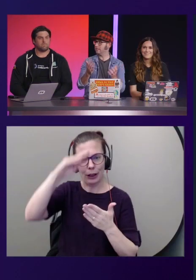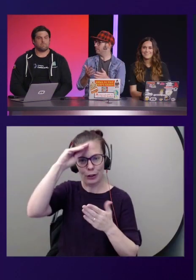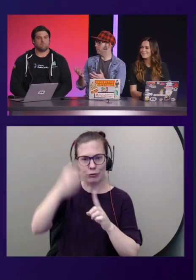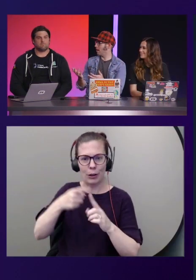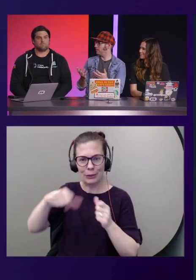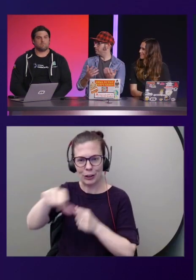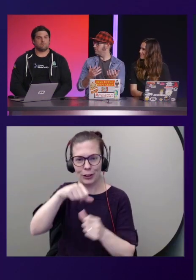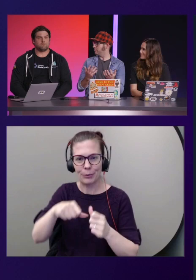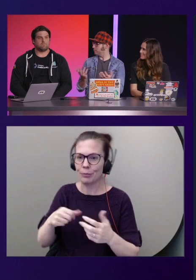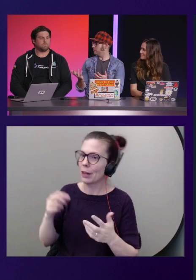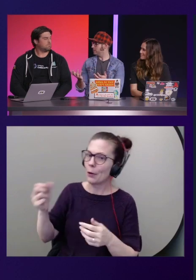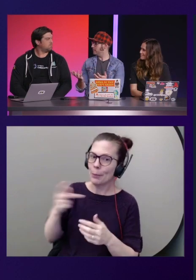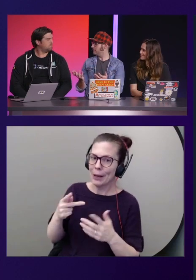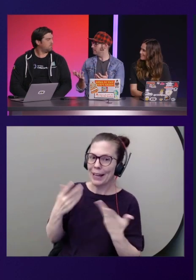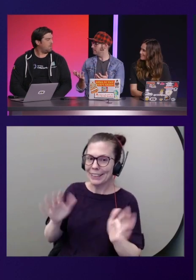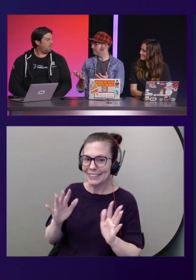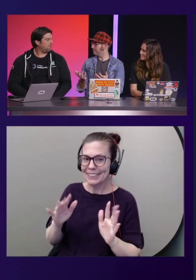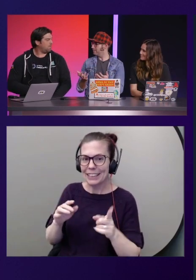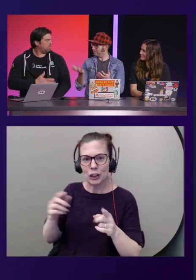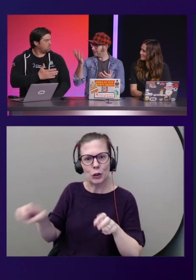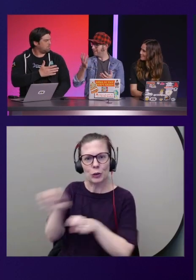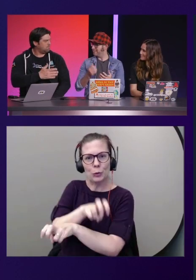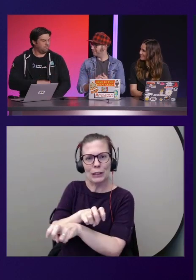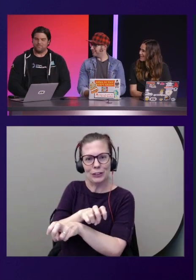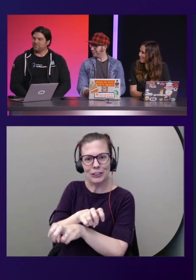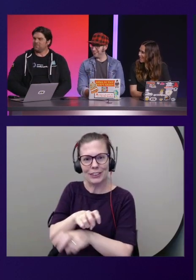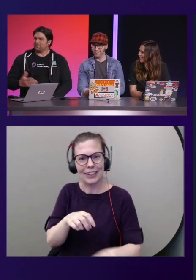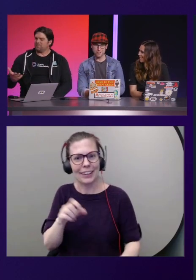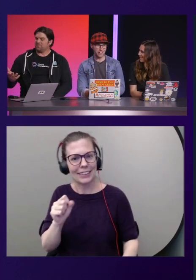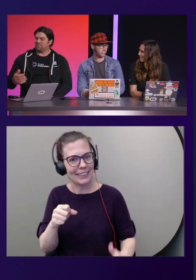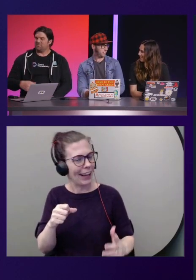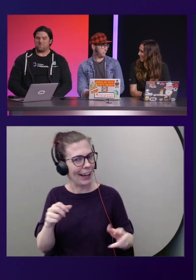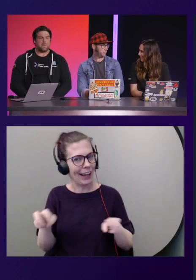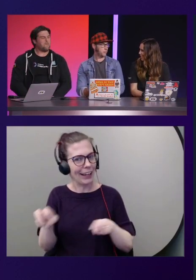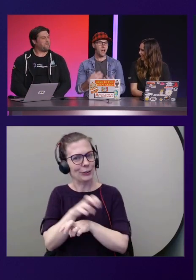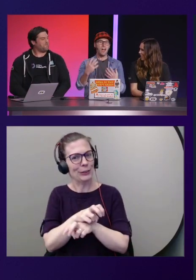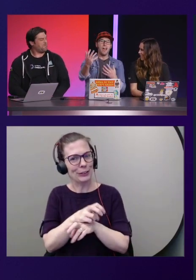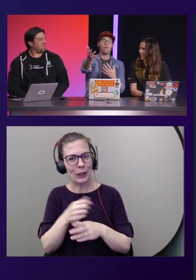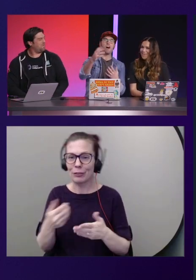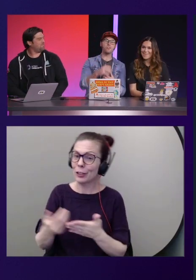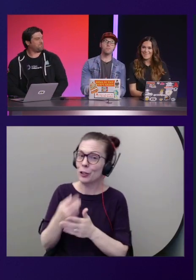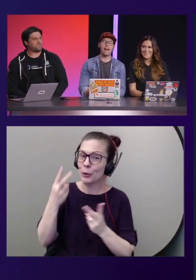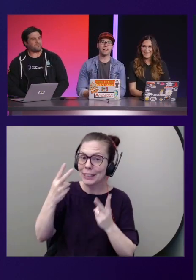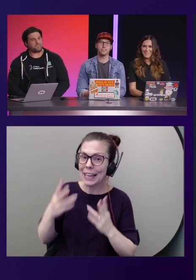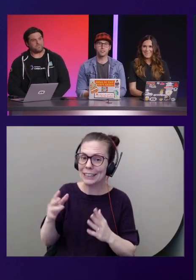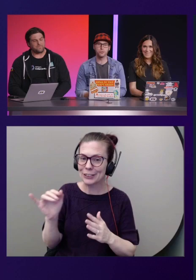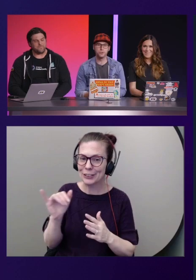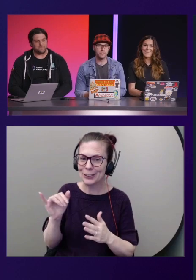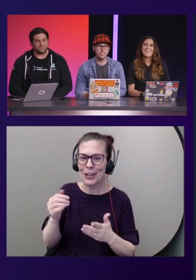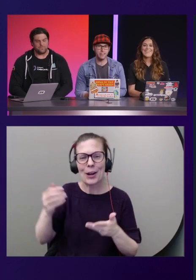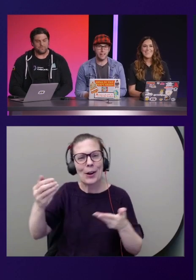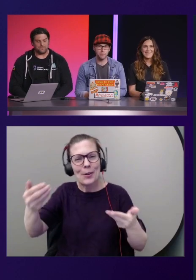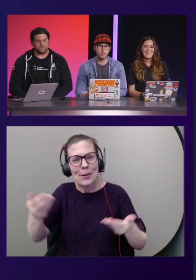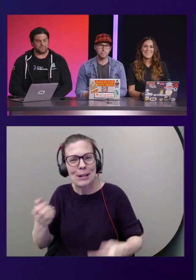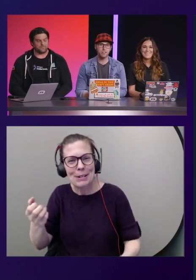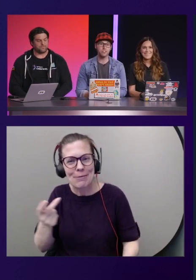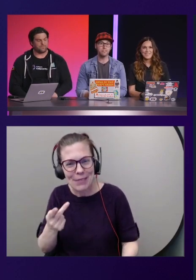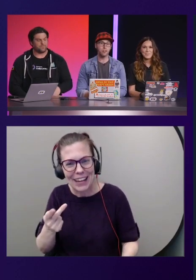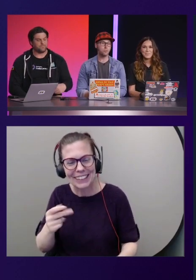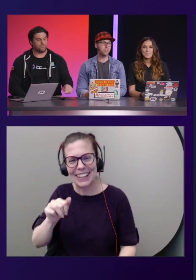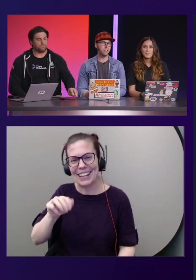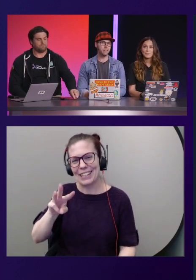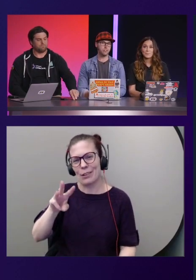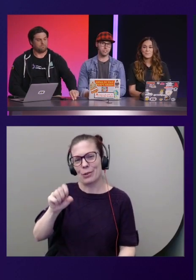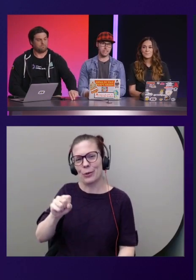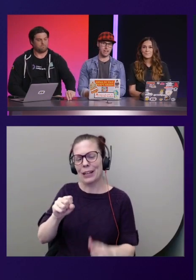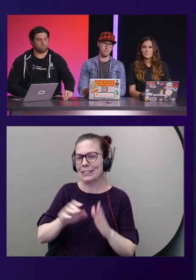back, just like that. And Ryan, you've switched seats. I have. I got close to you. Got a new guest here too. Welcome back to the AWS